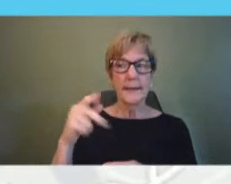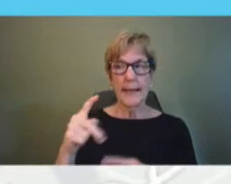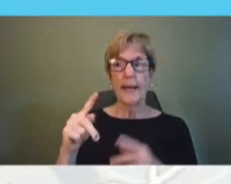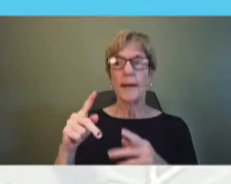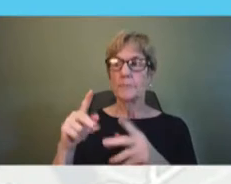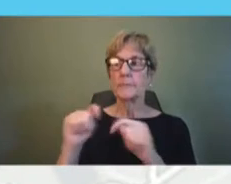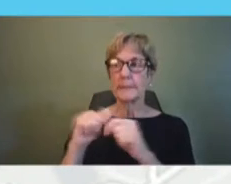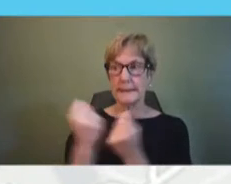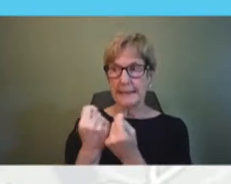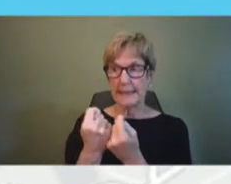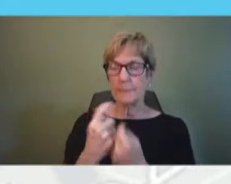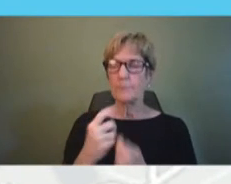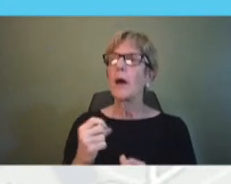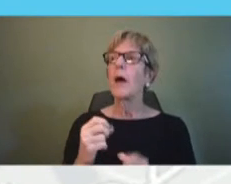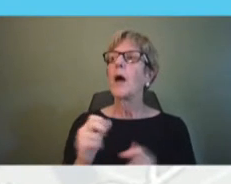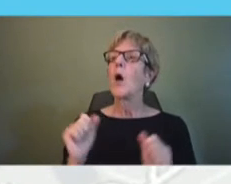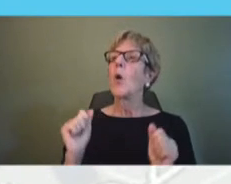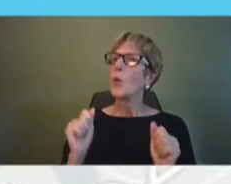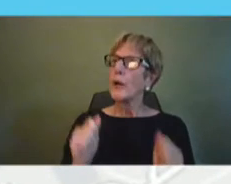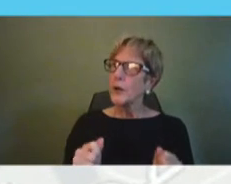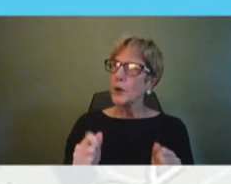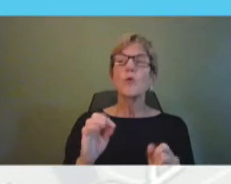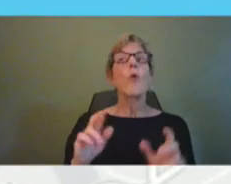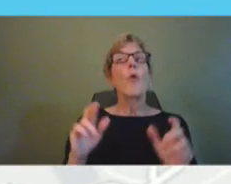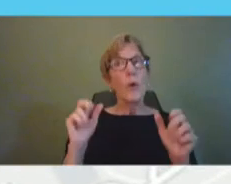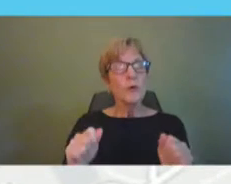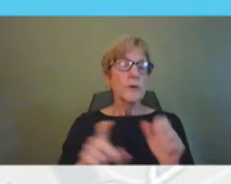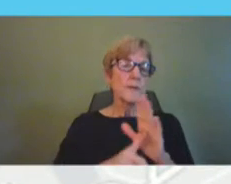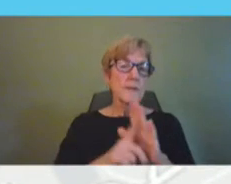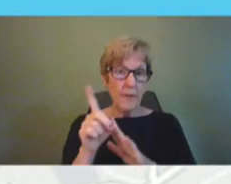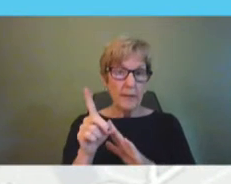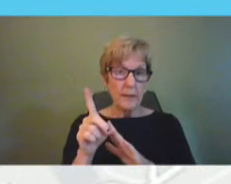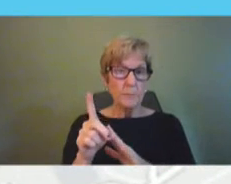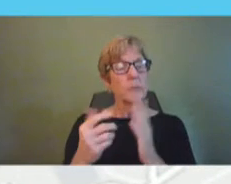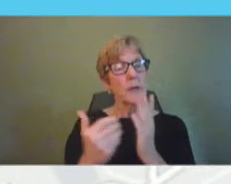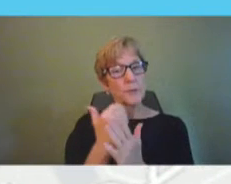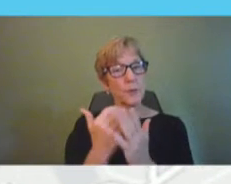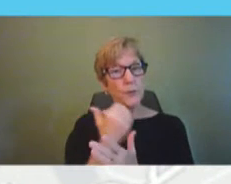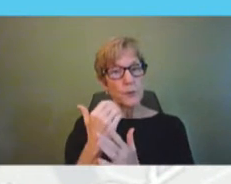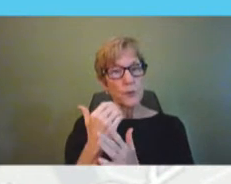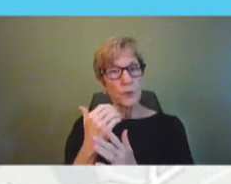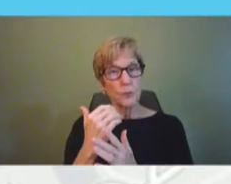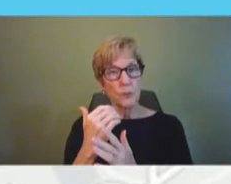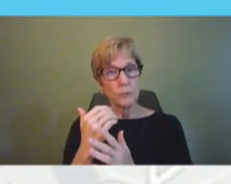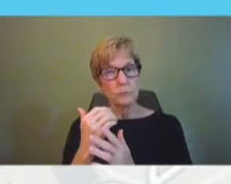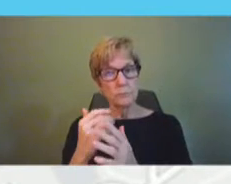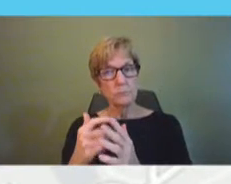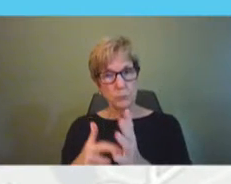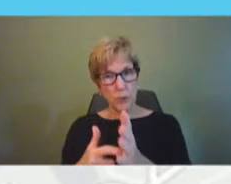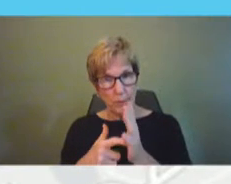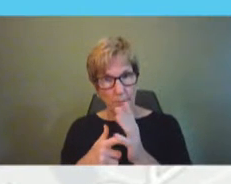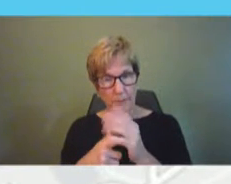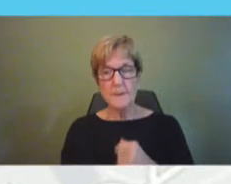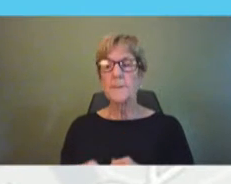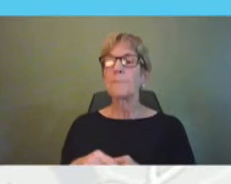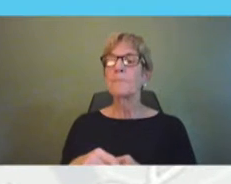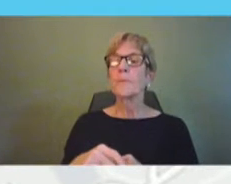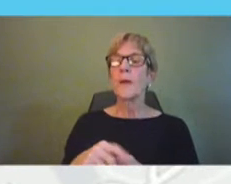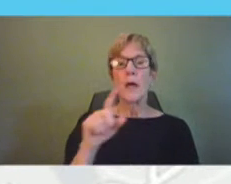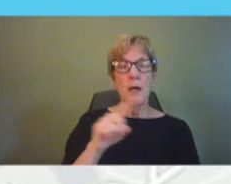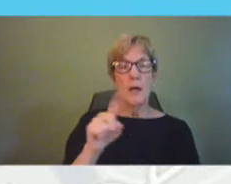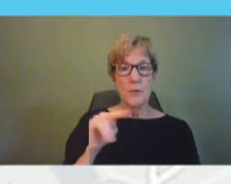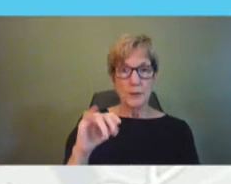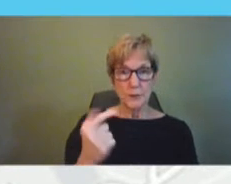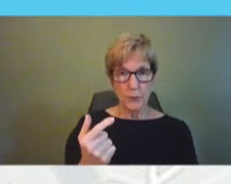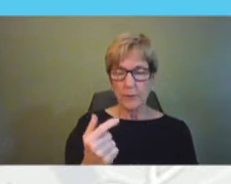or and able to develop uh under the new ordinance the uh zoning that will be applied by right it's going to happen